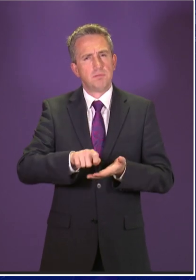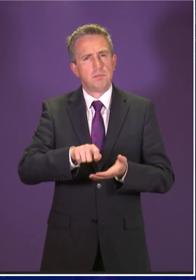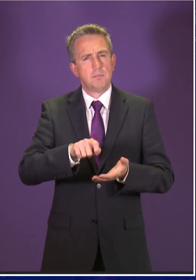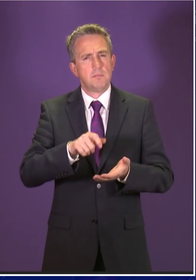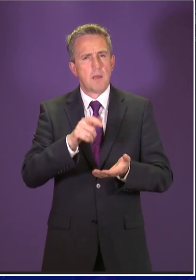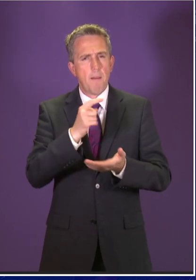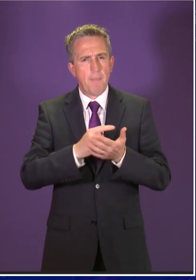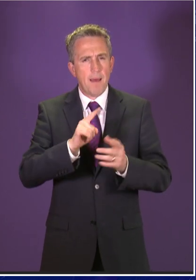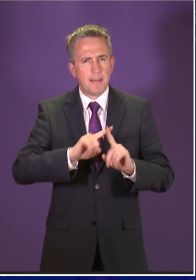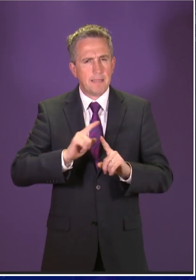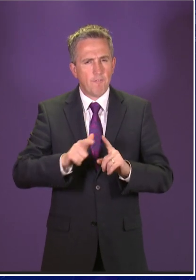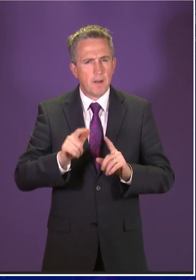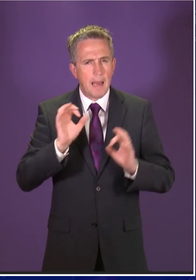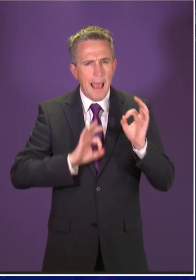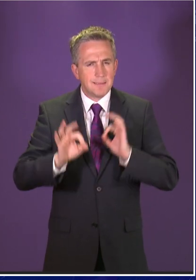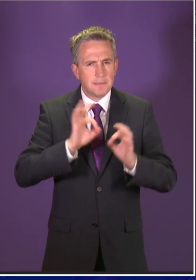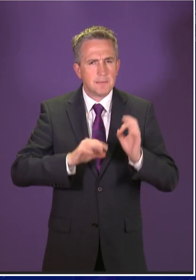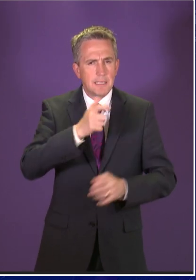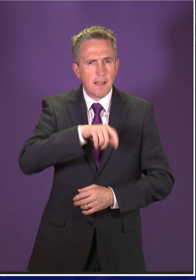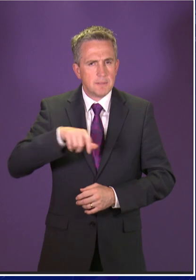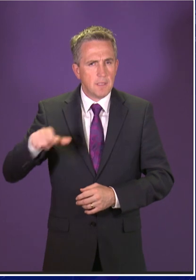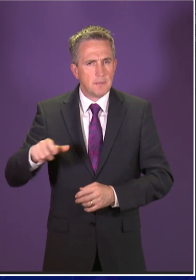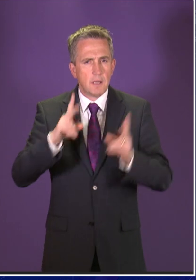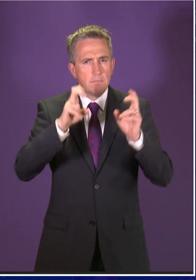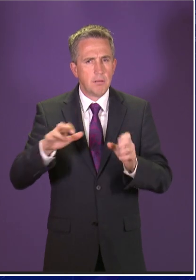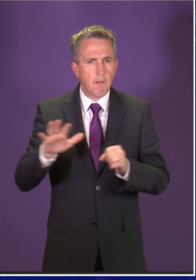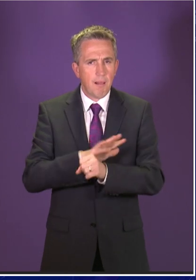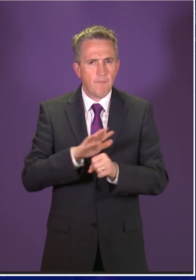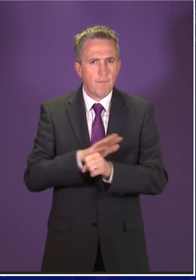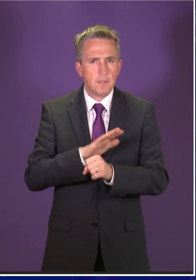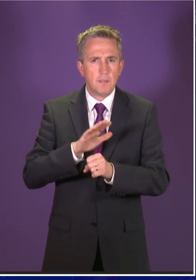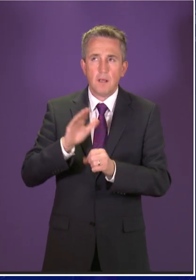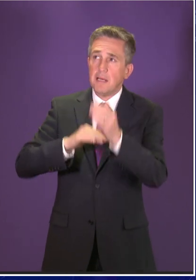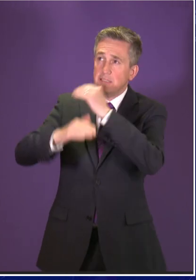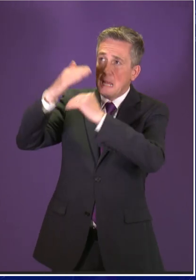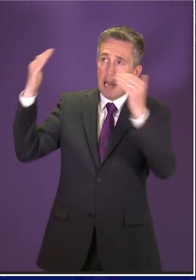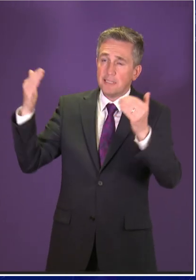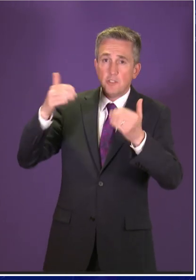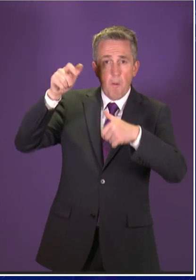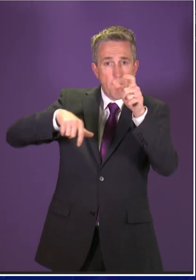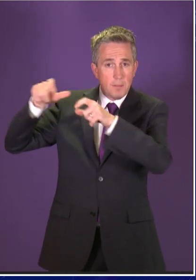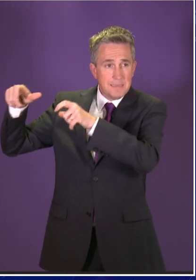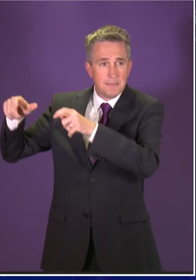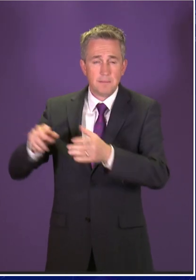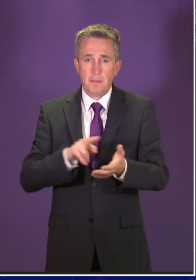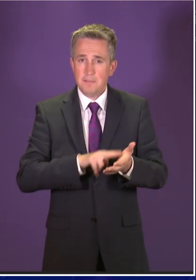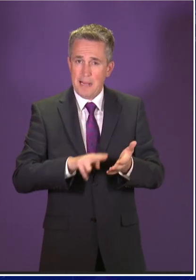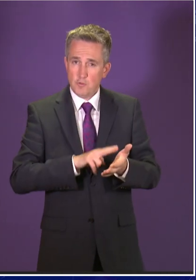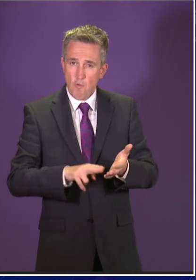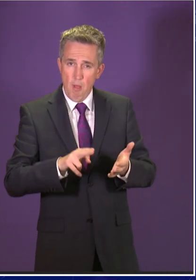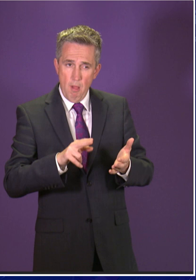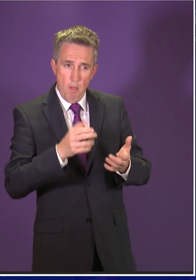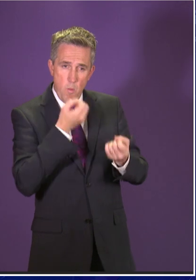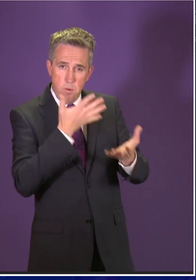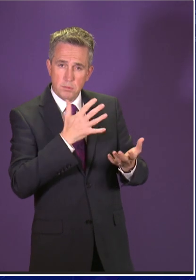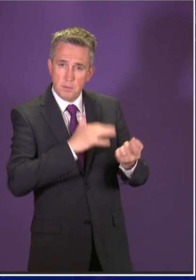of the characters, subject matters ranging from celestial bodies and the earth, to natural wonders and transformation